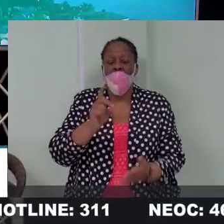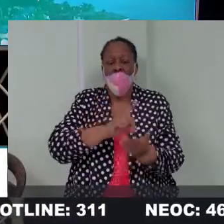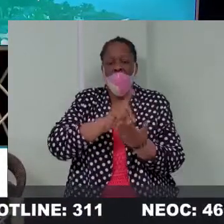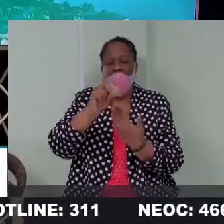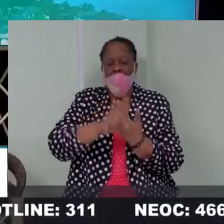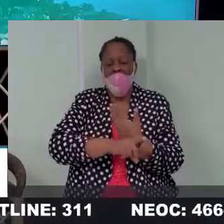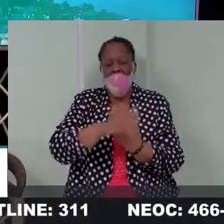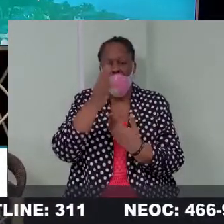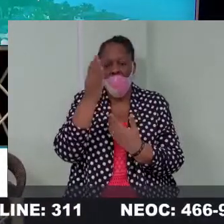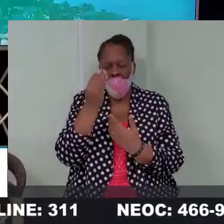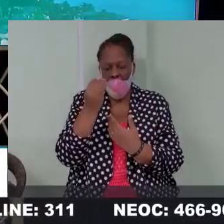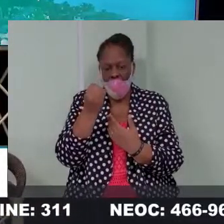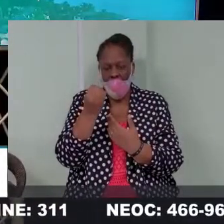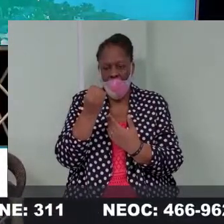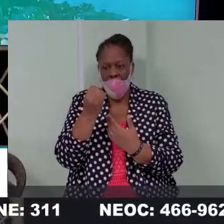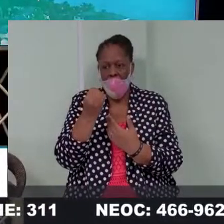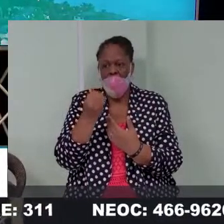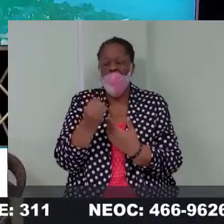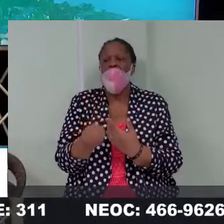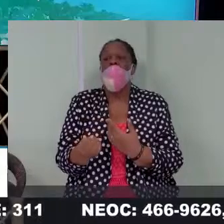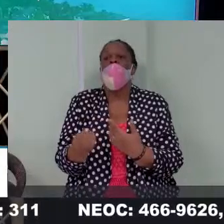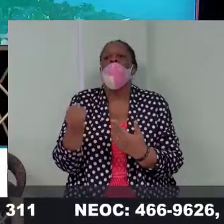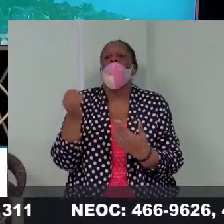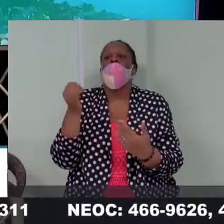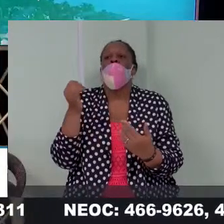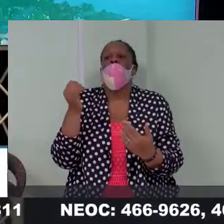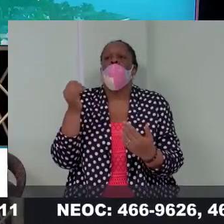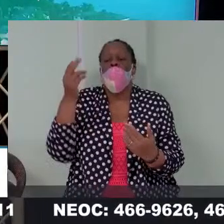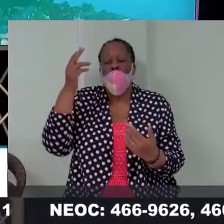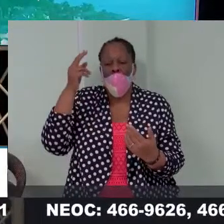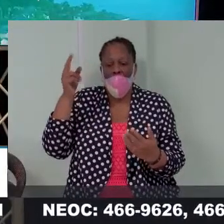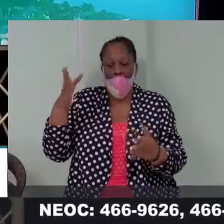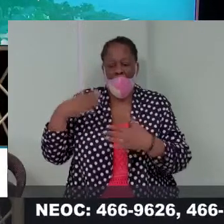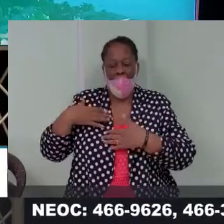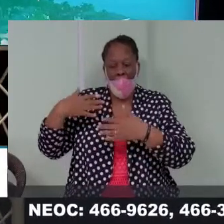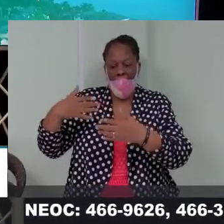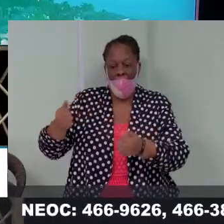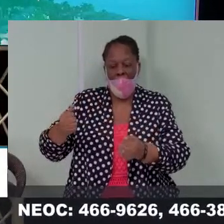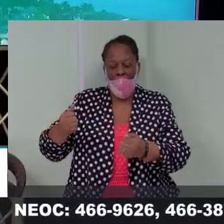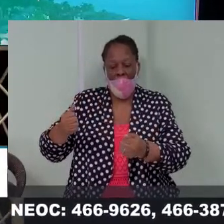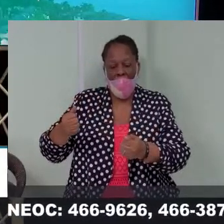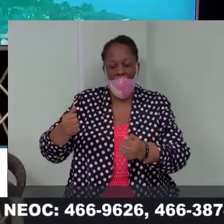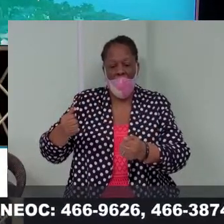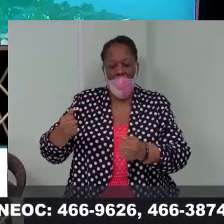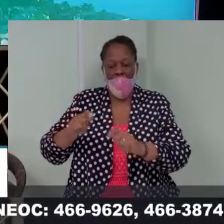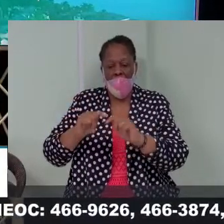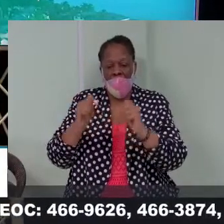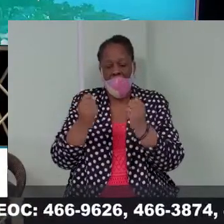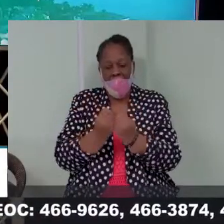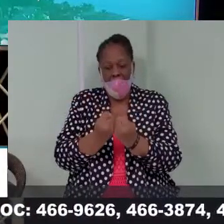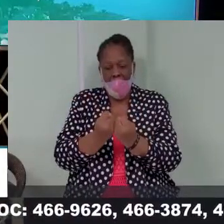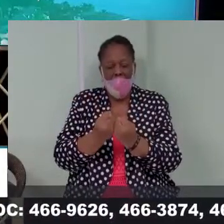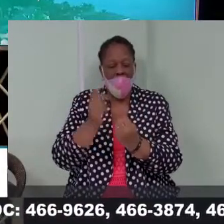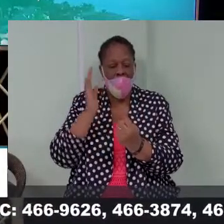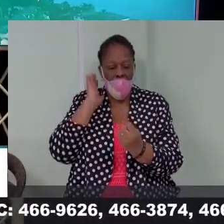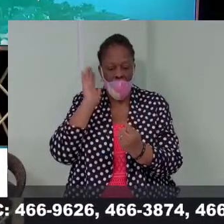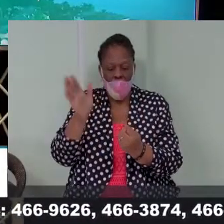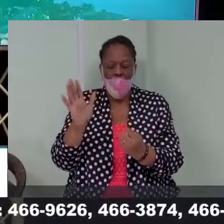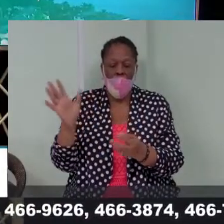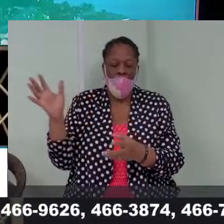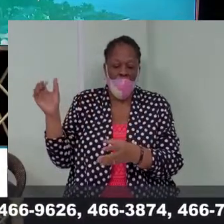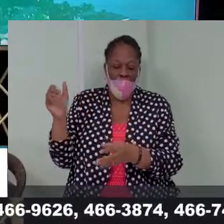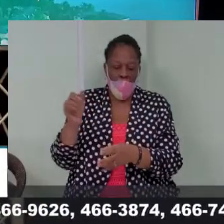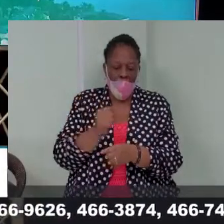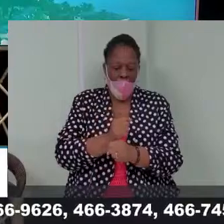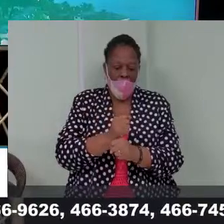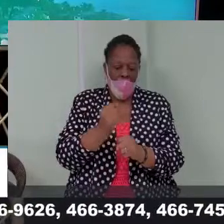December 14th, the public health team will be taking the samples from the 78 crew members on